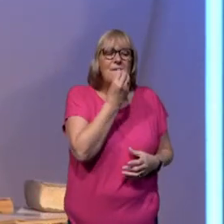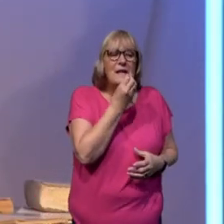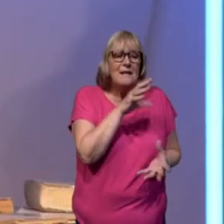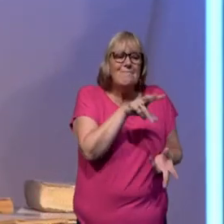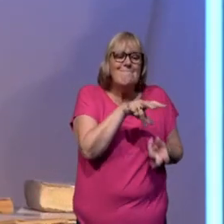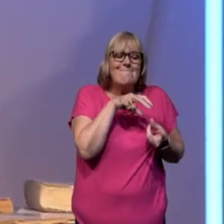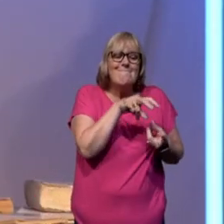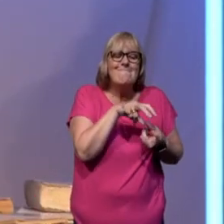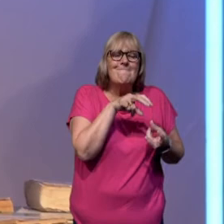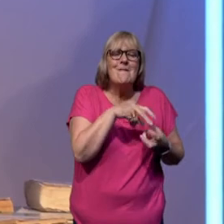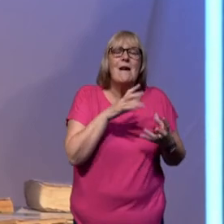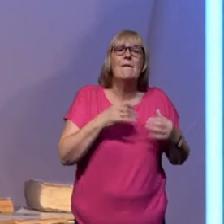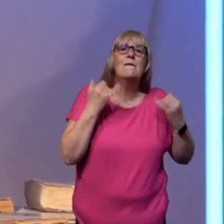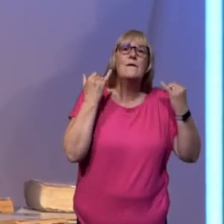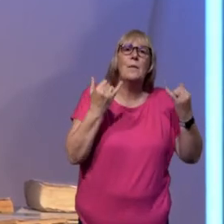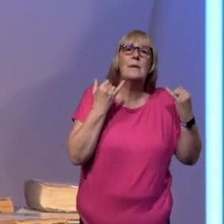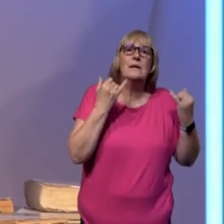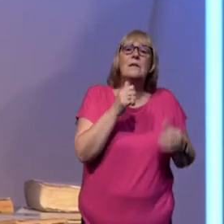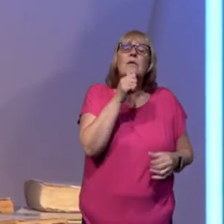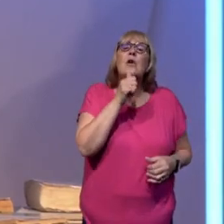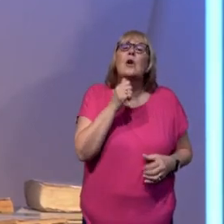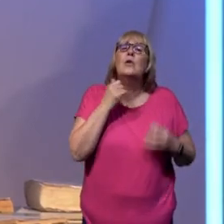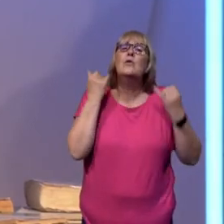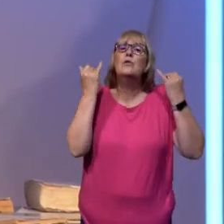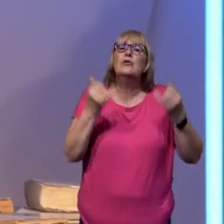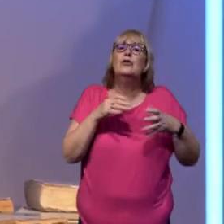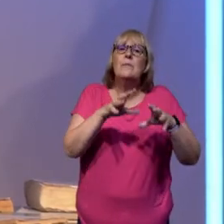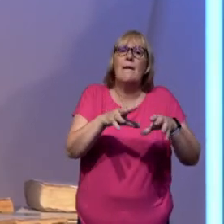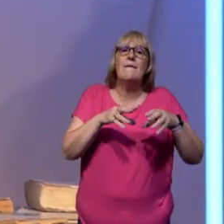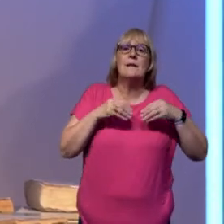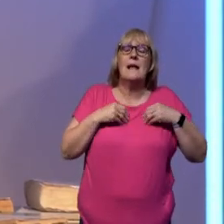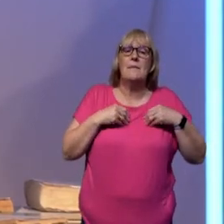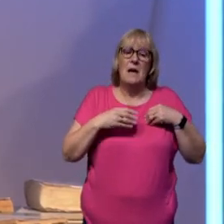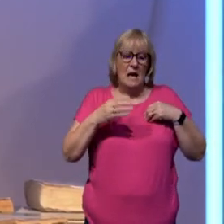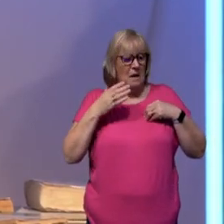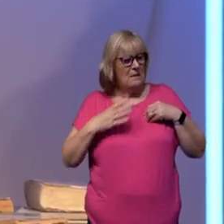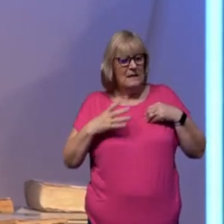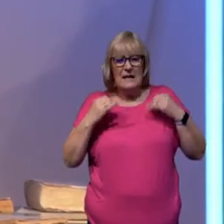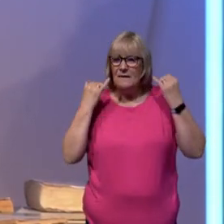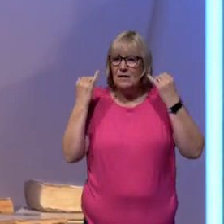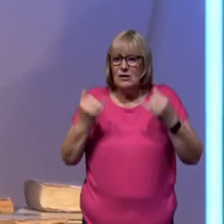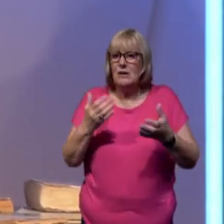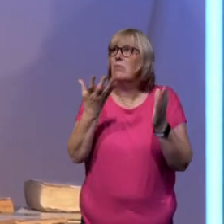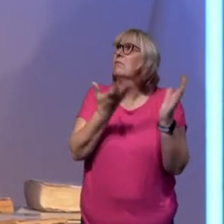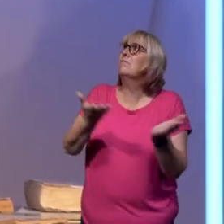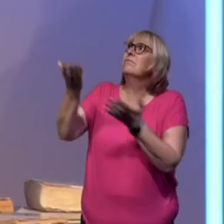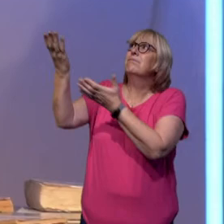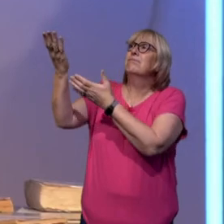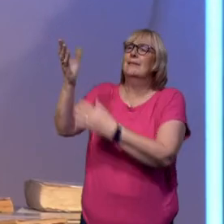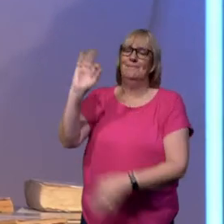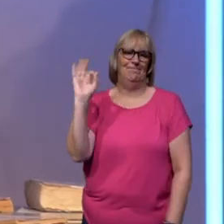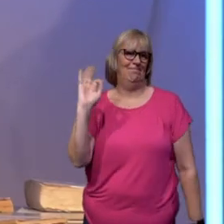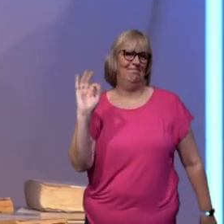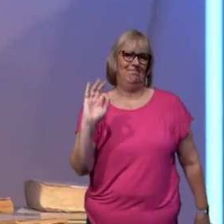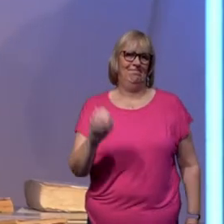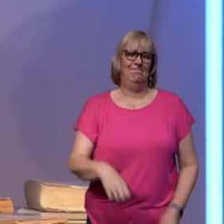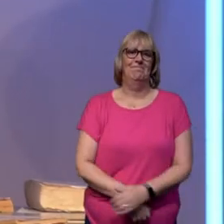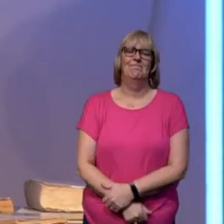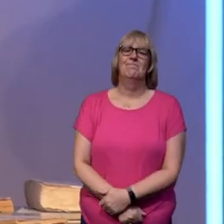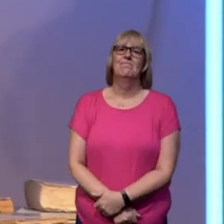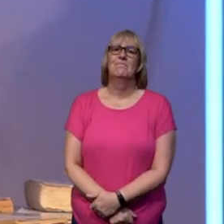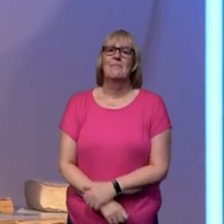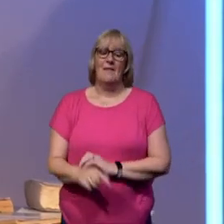So they use the sheep for themselves and don't serve the sheep for the glory of God. And so this passage